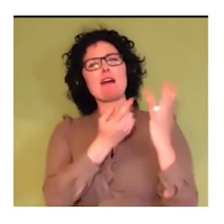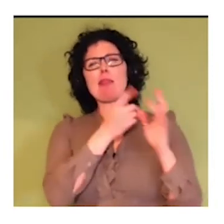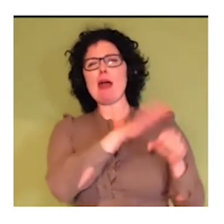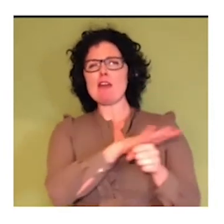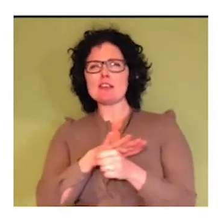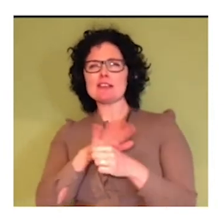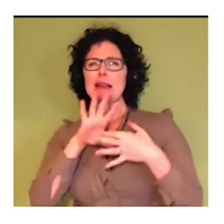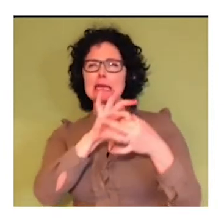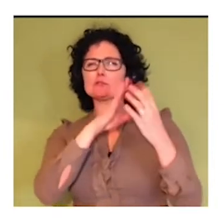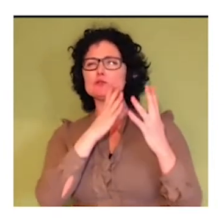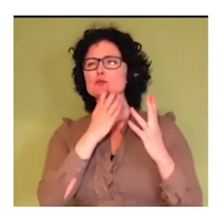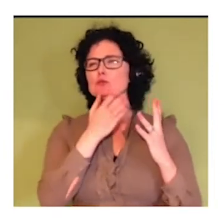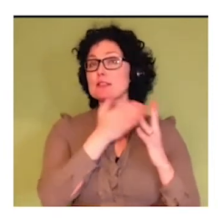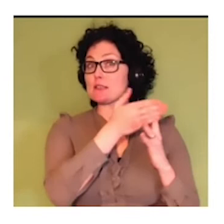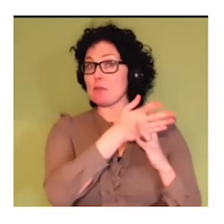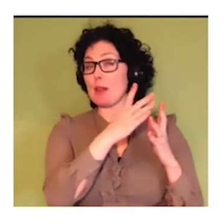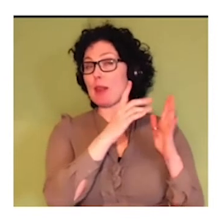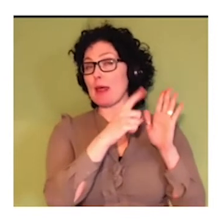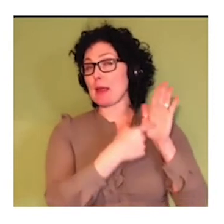accessible images.